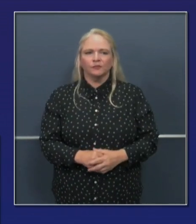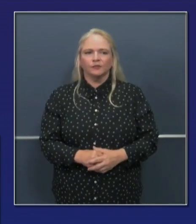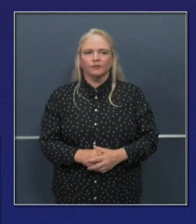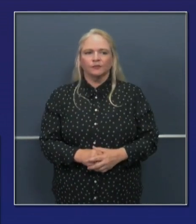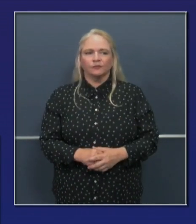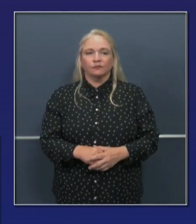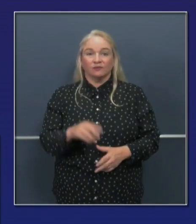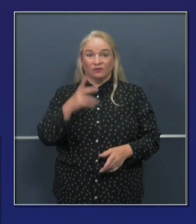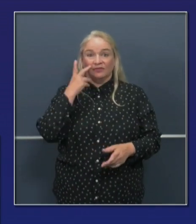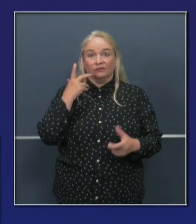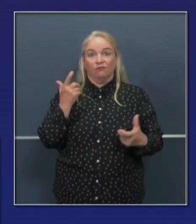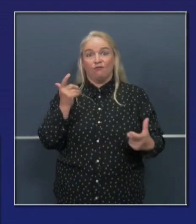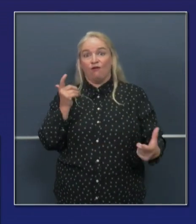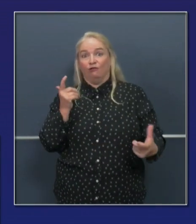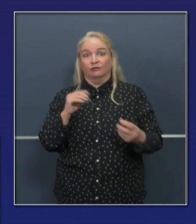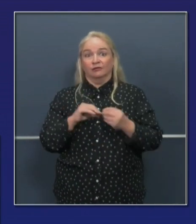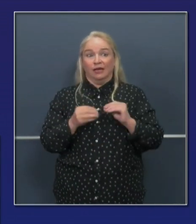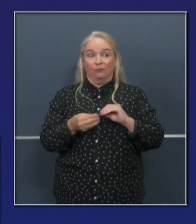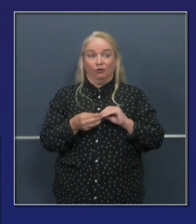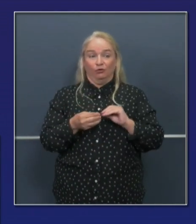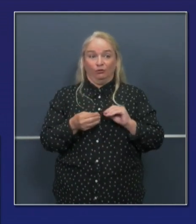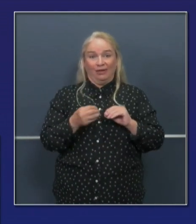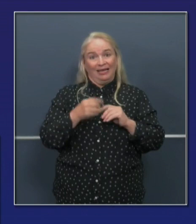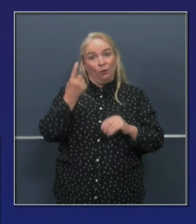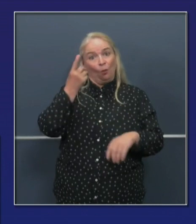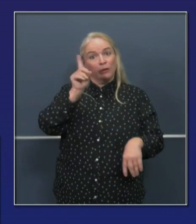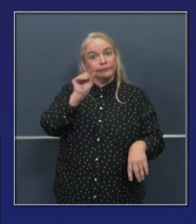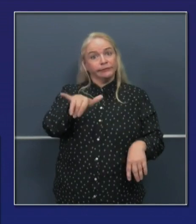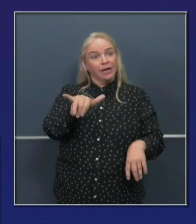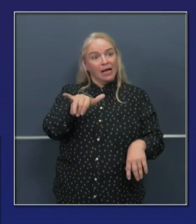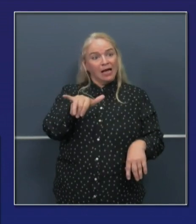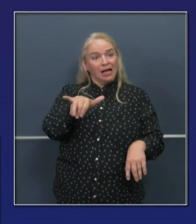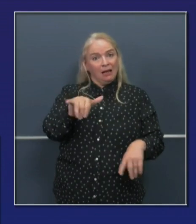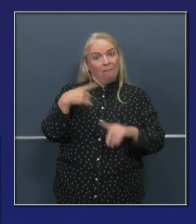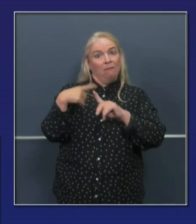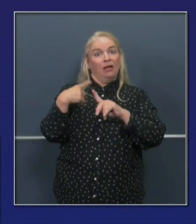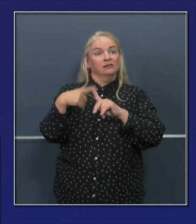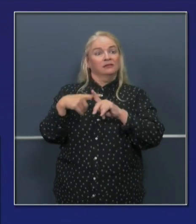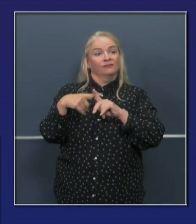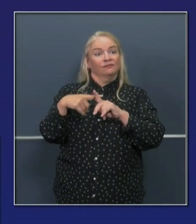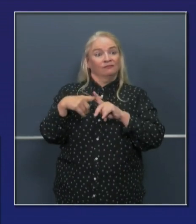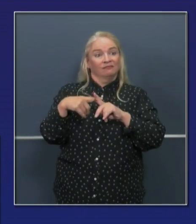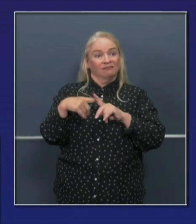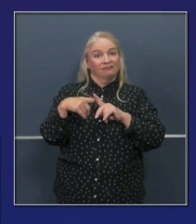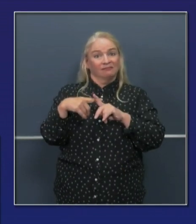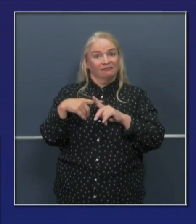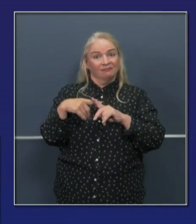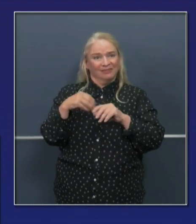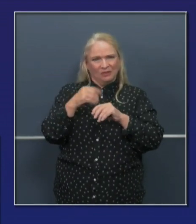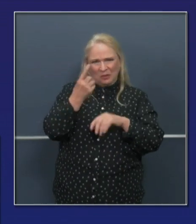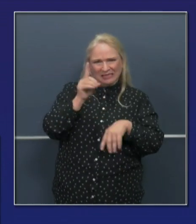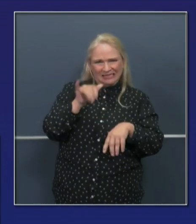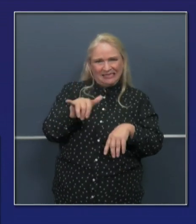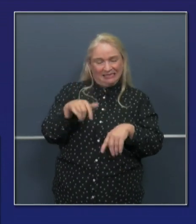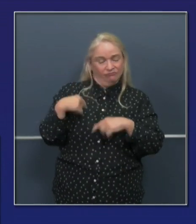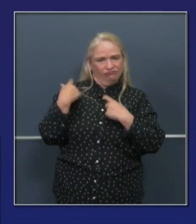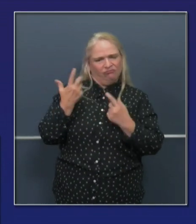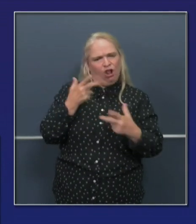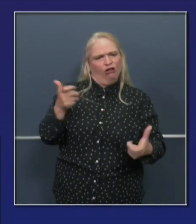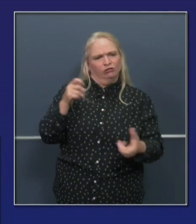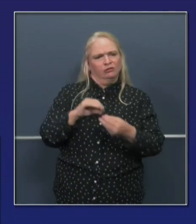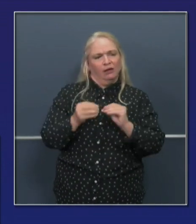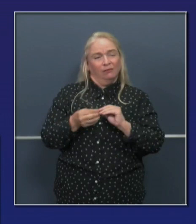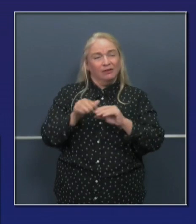largest single-day cohort number of positive cases that we've reported since the beginning of this pandemic, though I want to caution